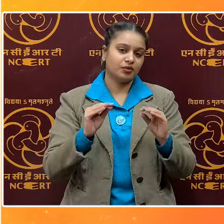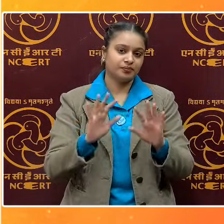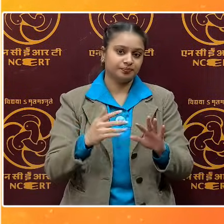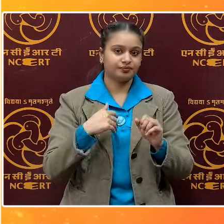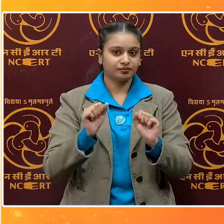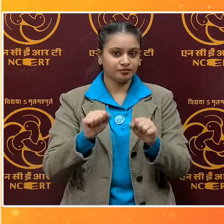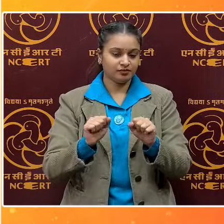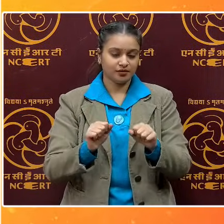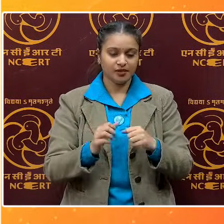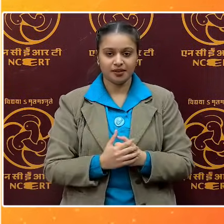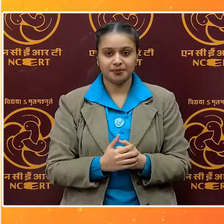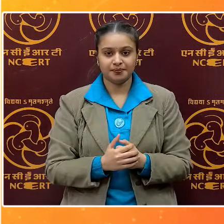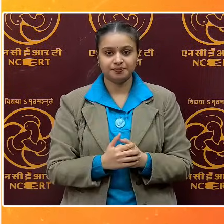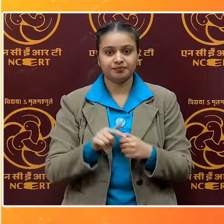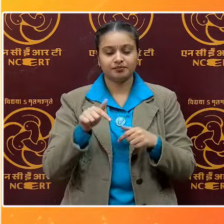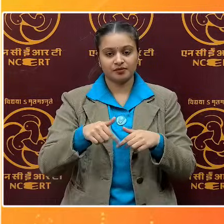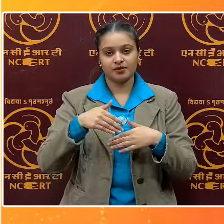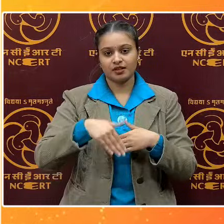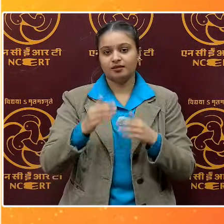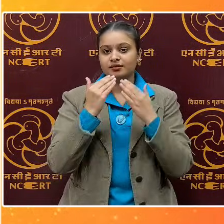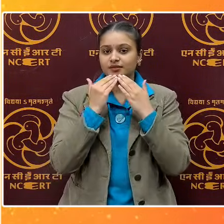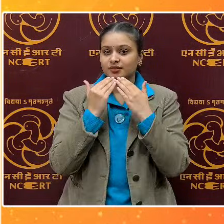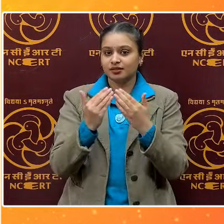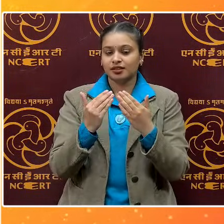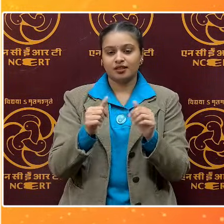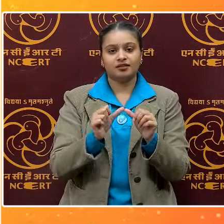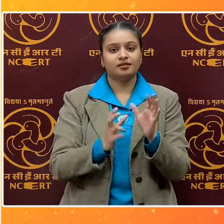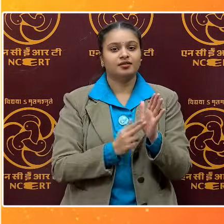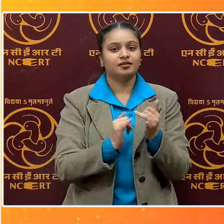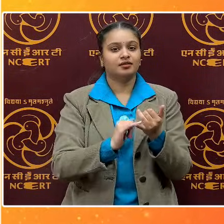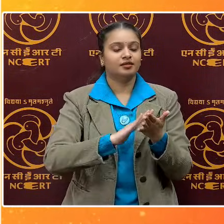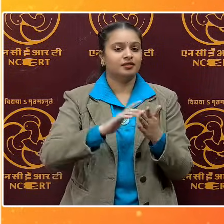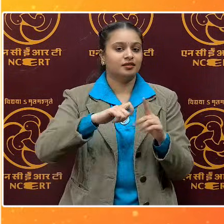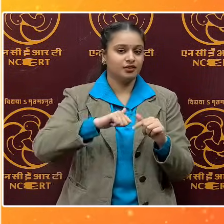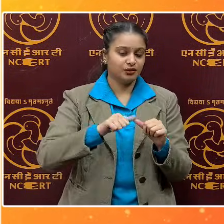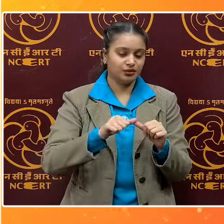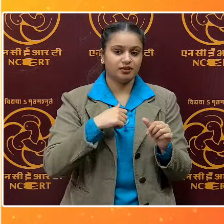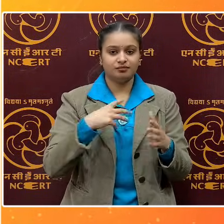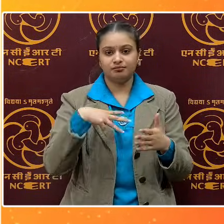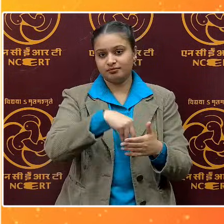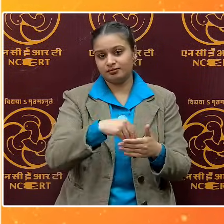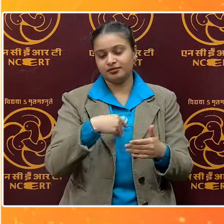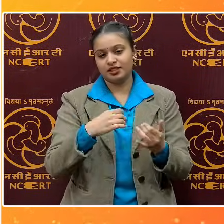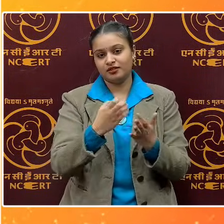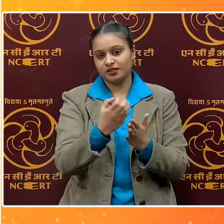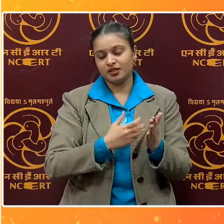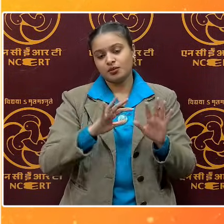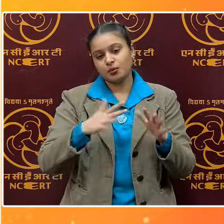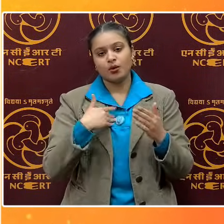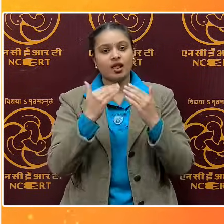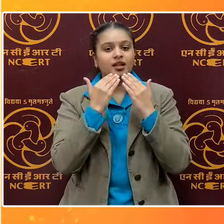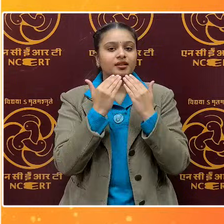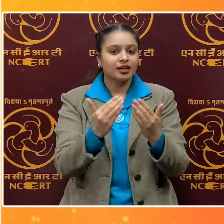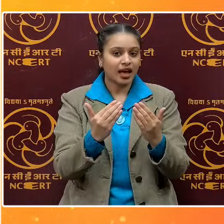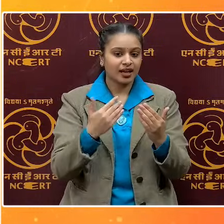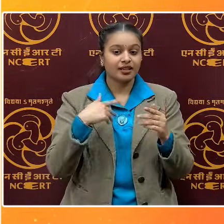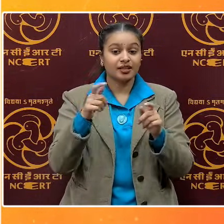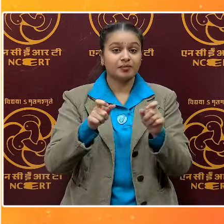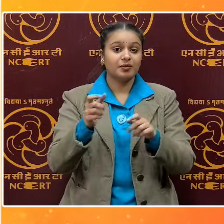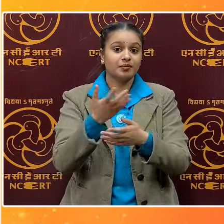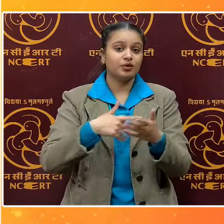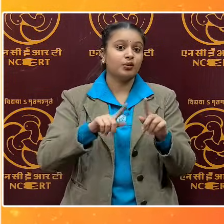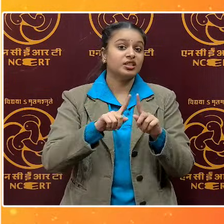it's water tank. Anyway, so I would like to thank Ms. Anushka Sharma as well for her contribution to the session. Also thanking my